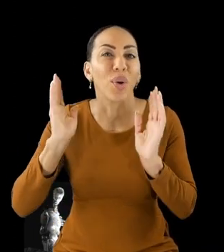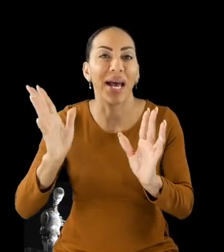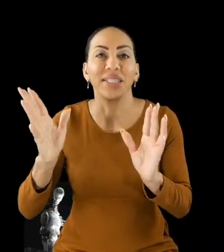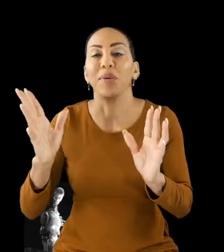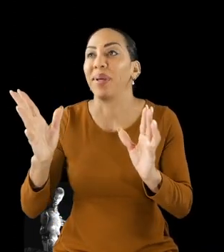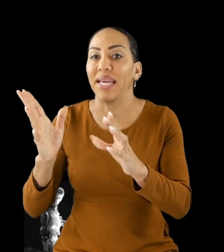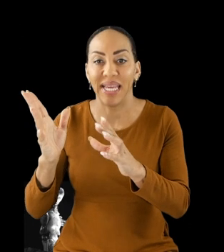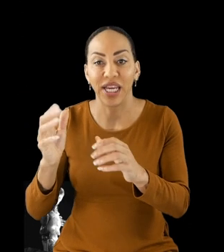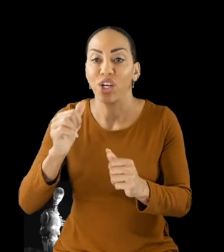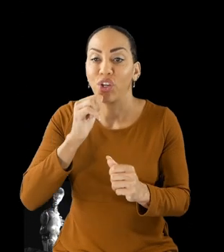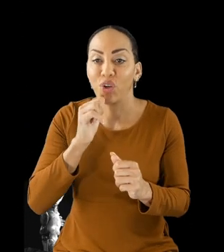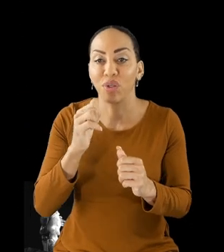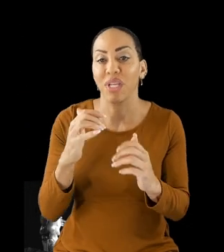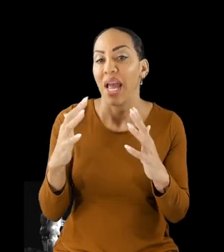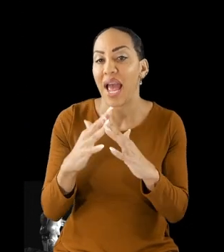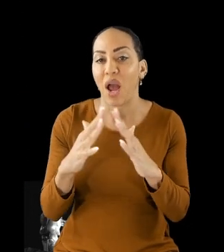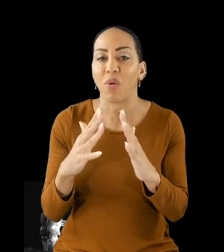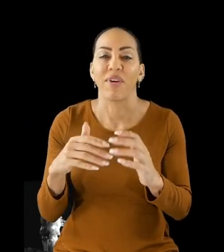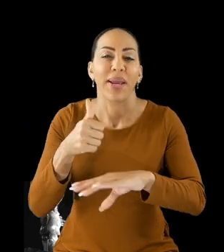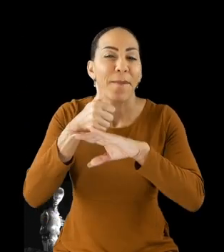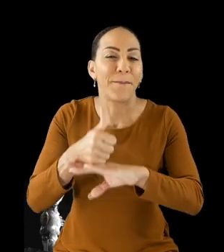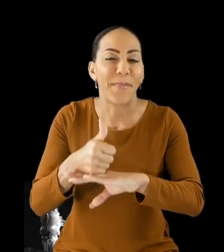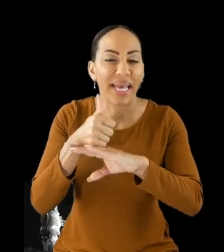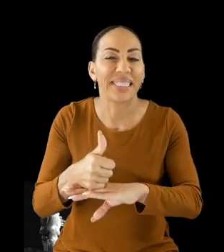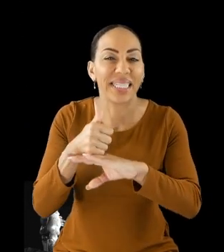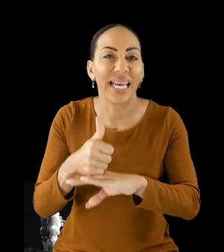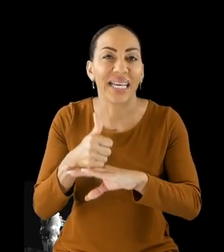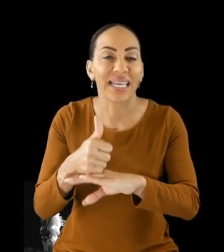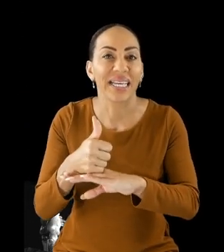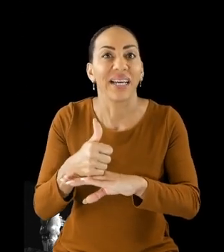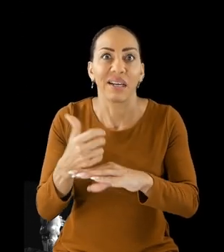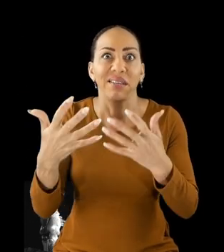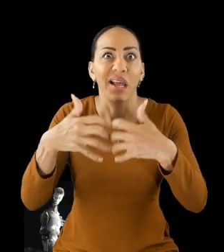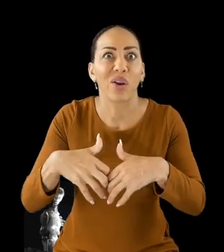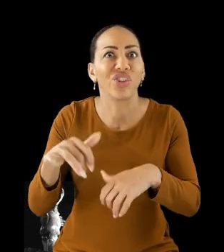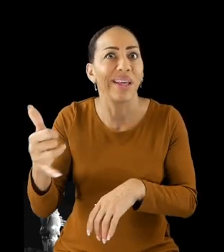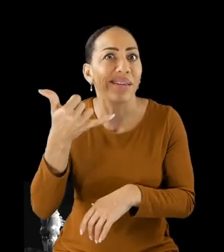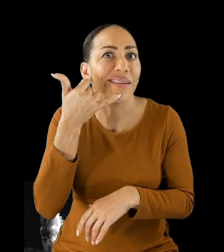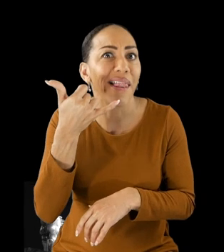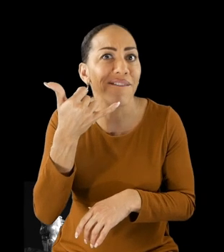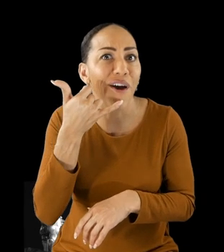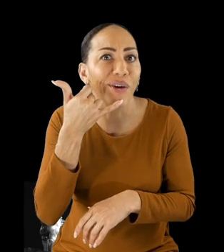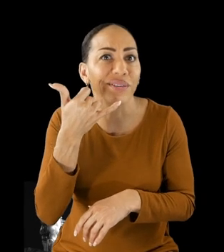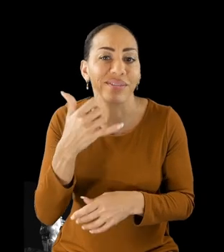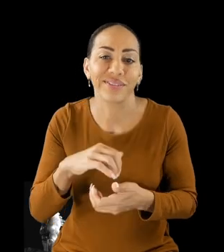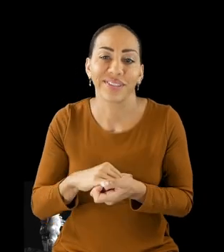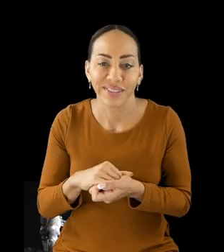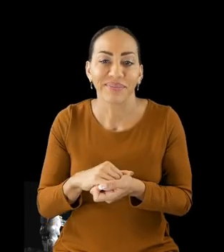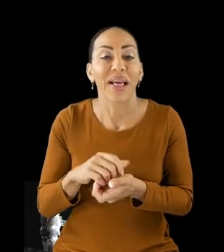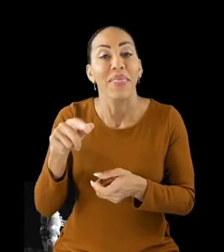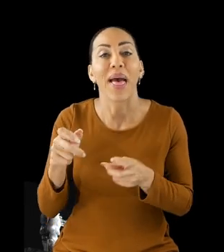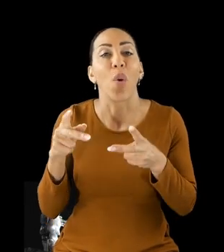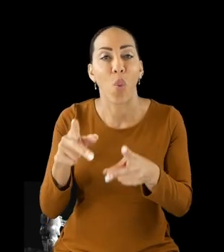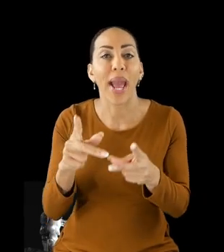audio was channeled into the theatre by a much less glamorous technology, their telephones. So it was the only way